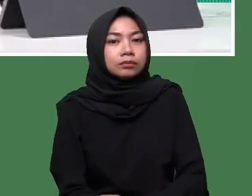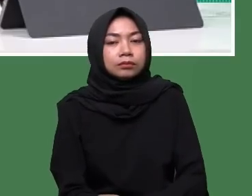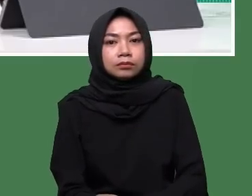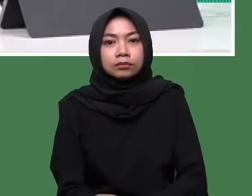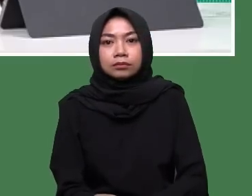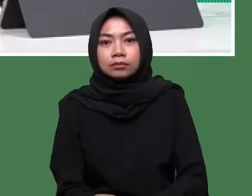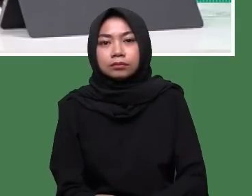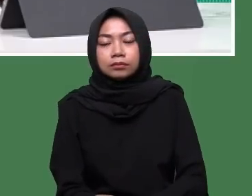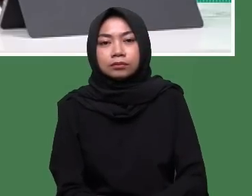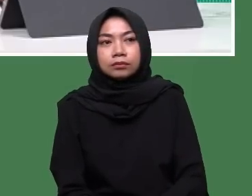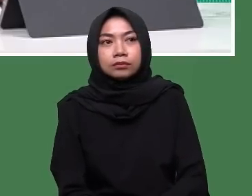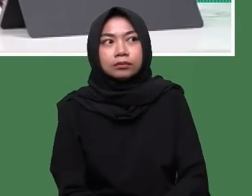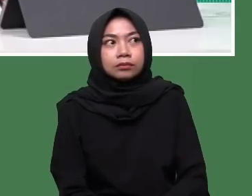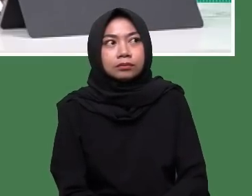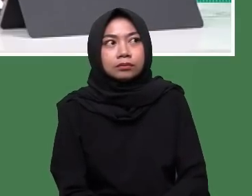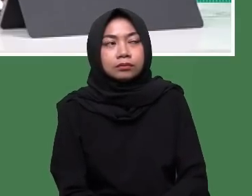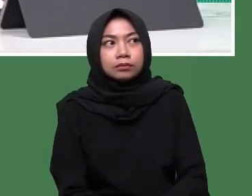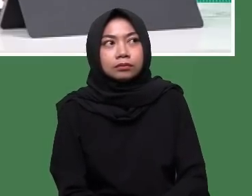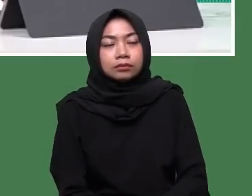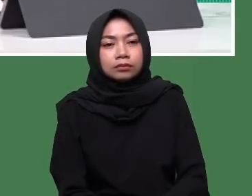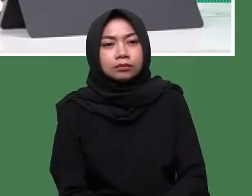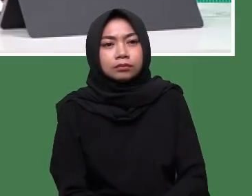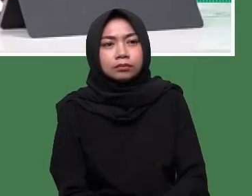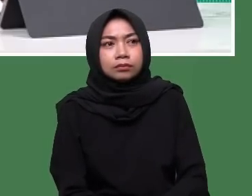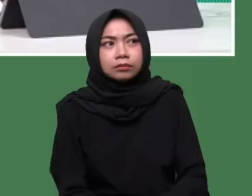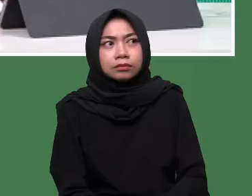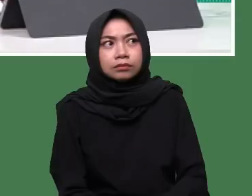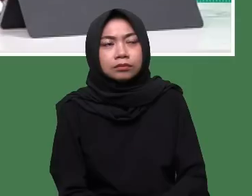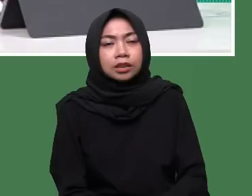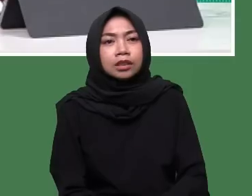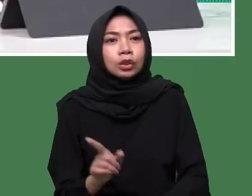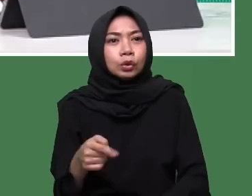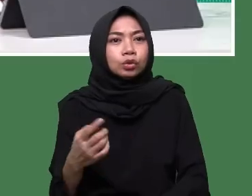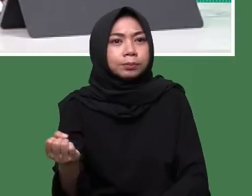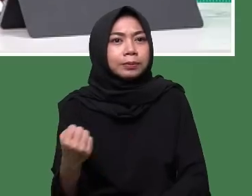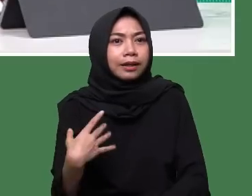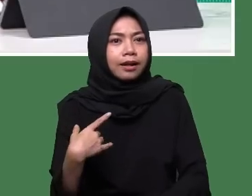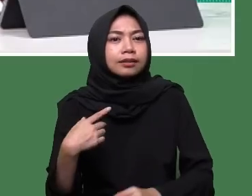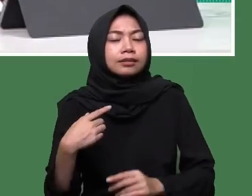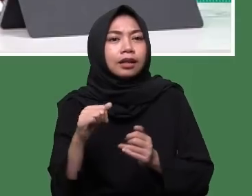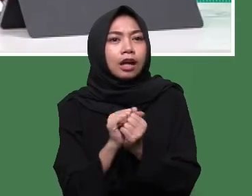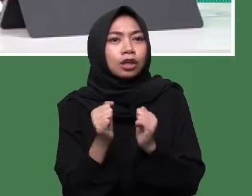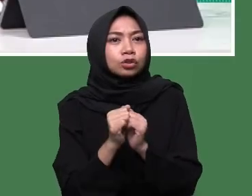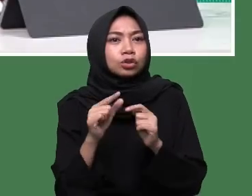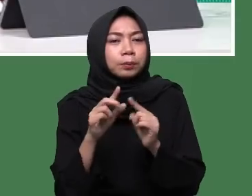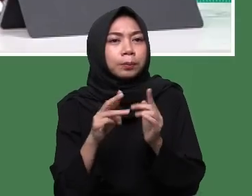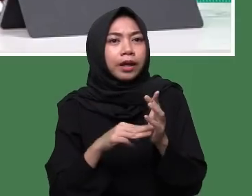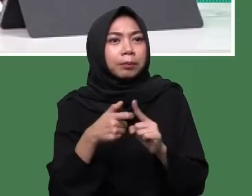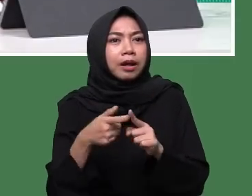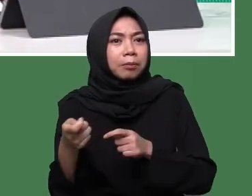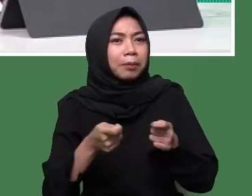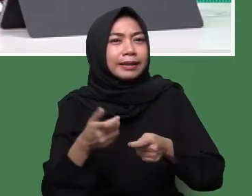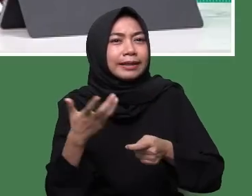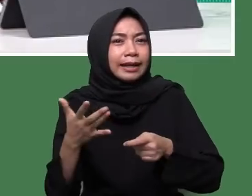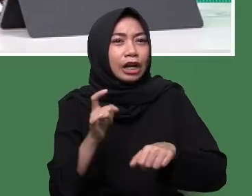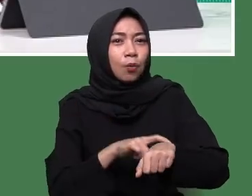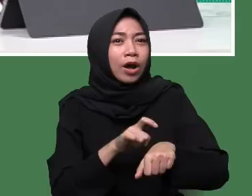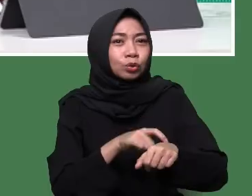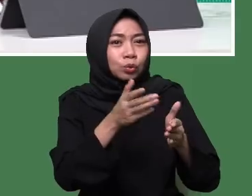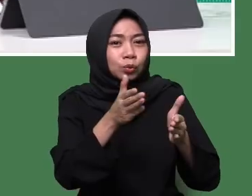And another question from Diane at the Australian. When you said that we will have FMD under control soon, is there any time frame the government has in